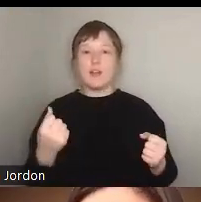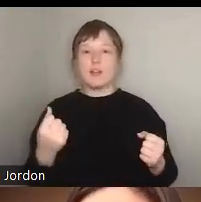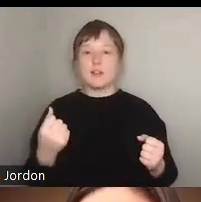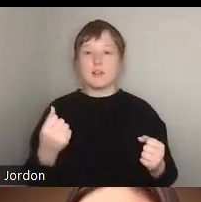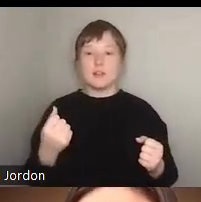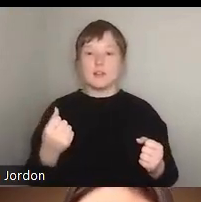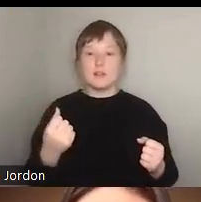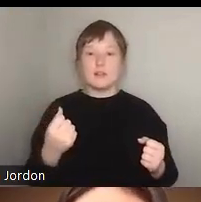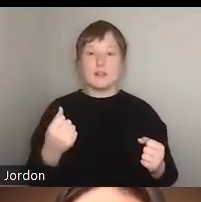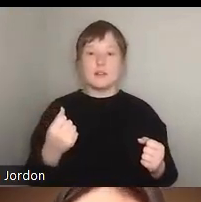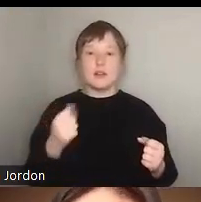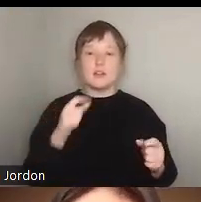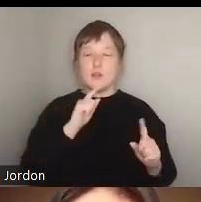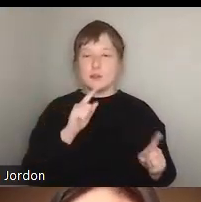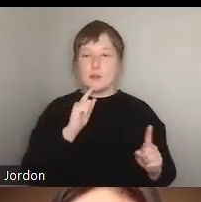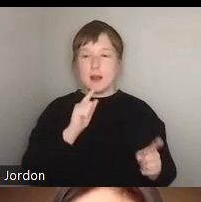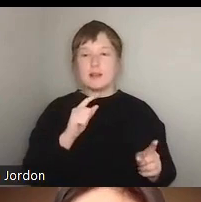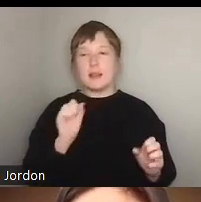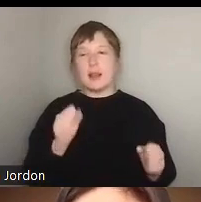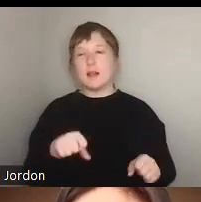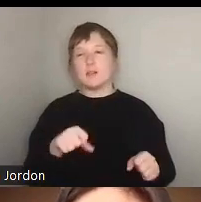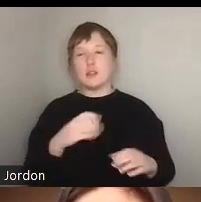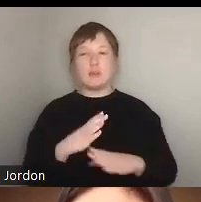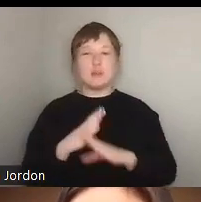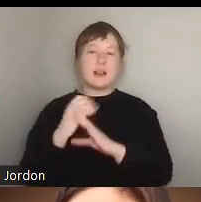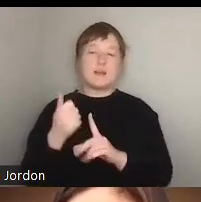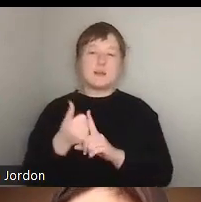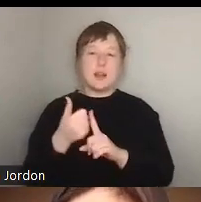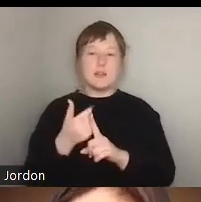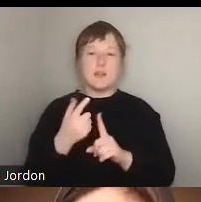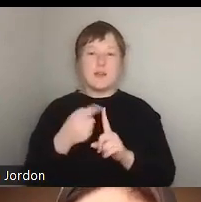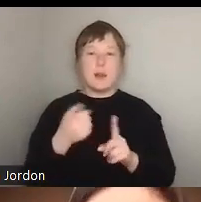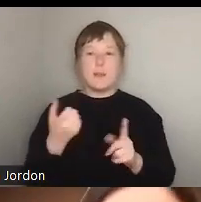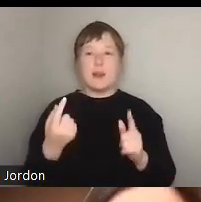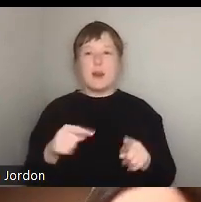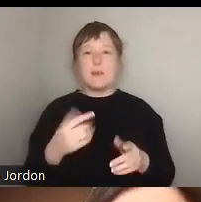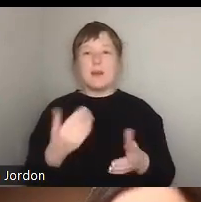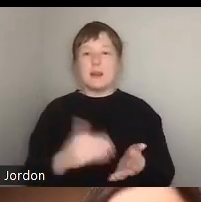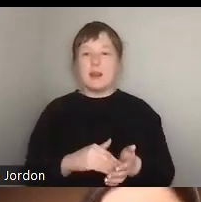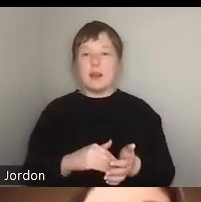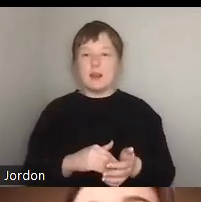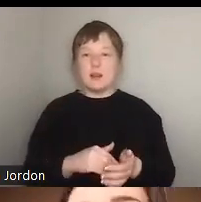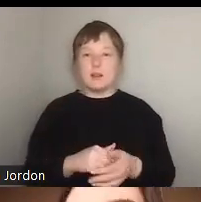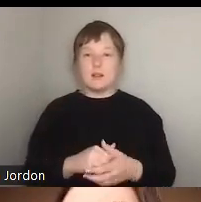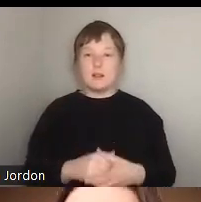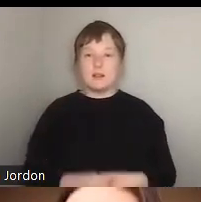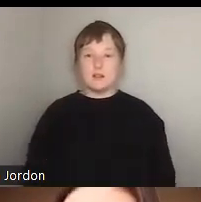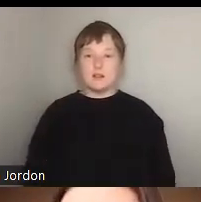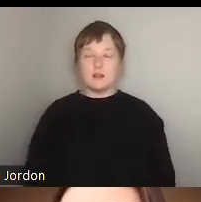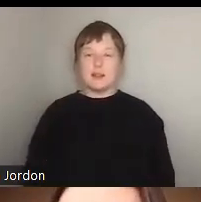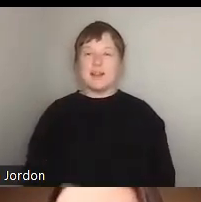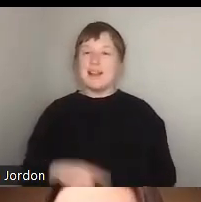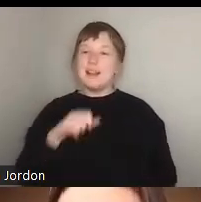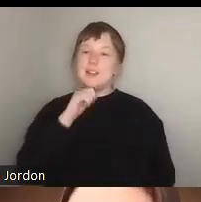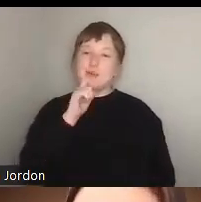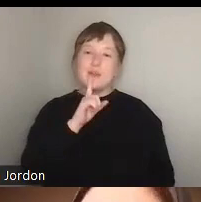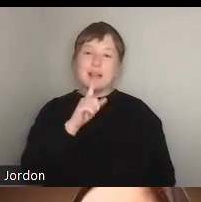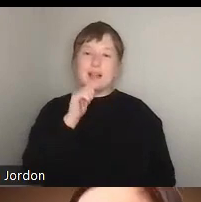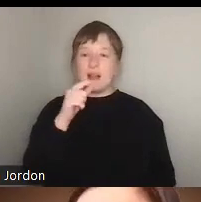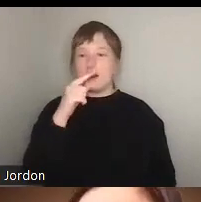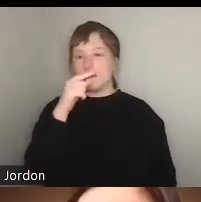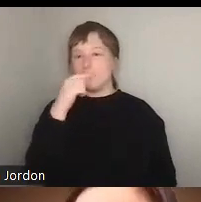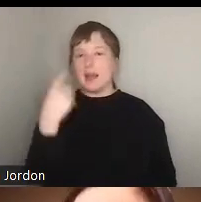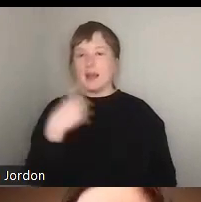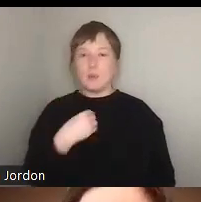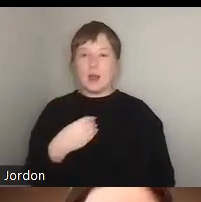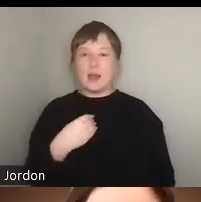response in a way to sort of protect himself from that happening again. Mm-hmm. Again, it's just really not black and white, and with limited information, it's so